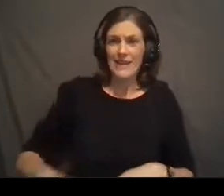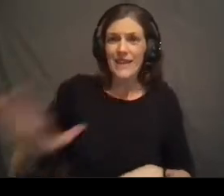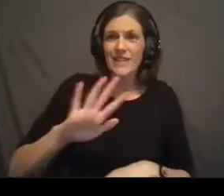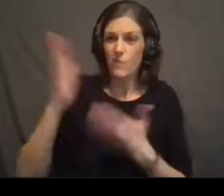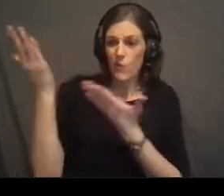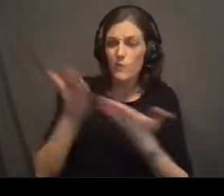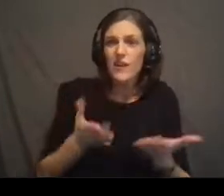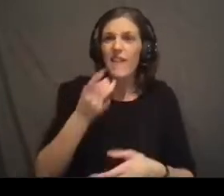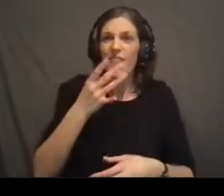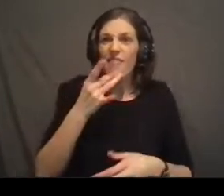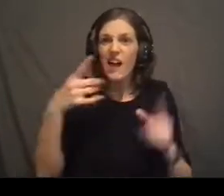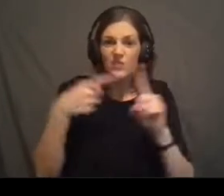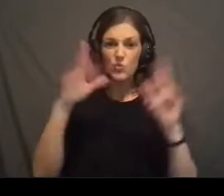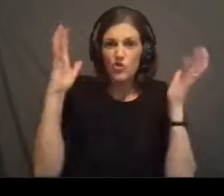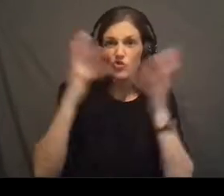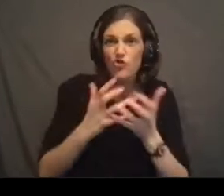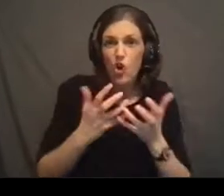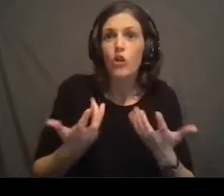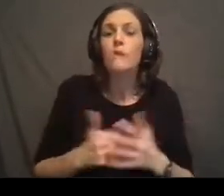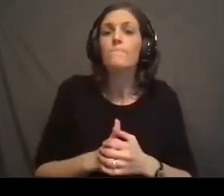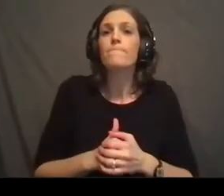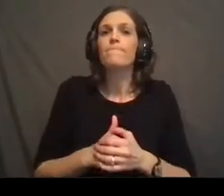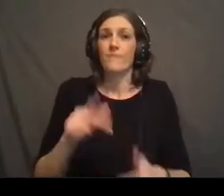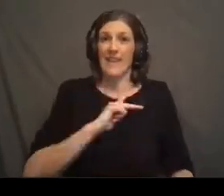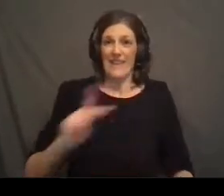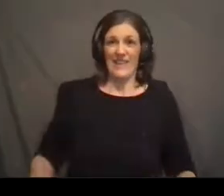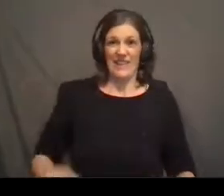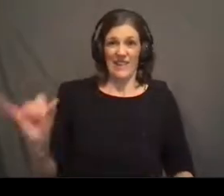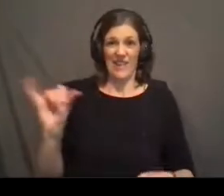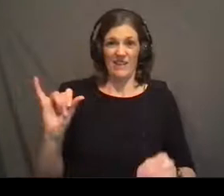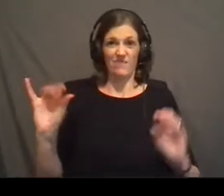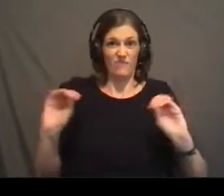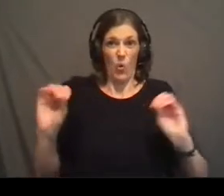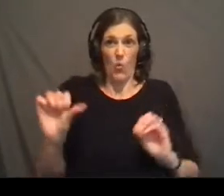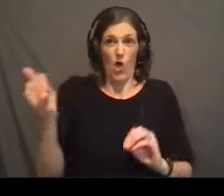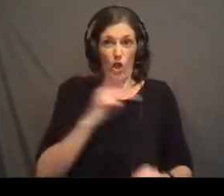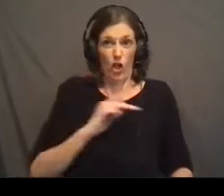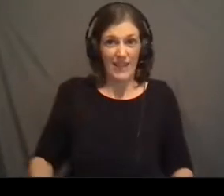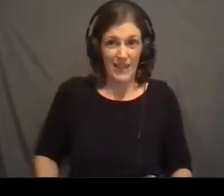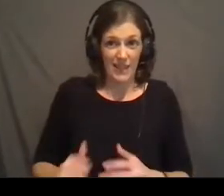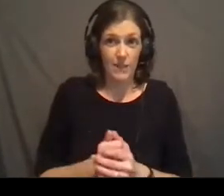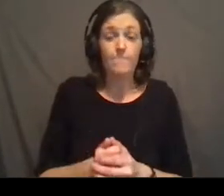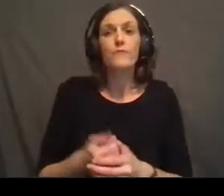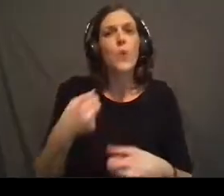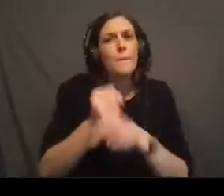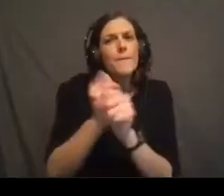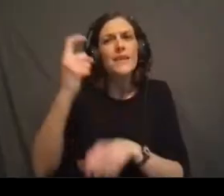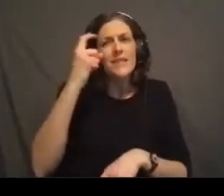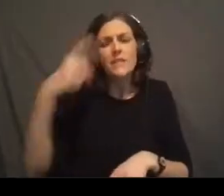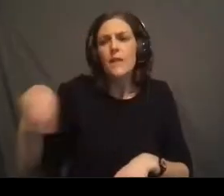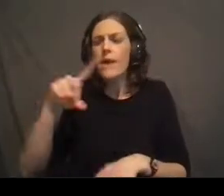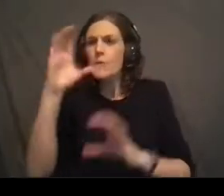bring light into a darkness, a king like any other king. So it makes sense that they would be